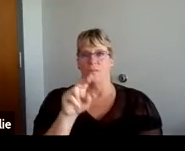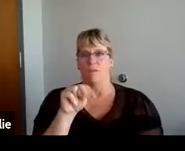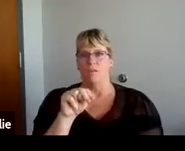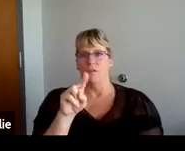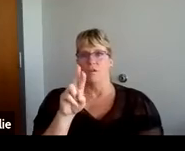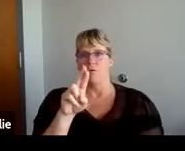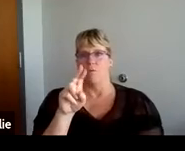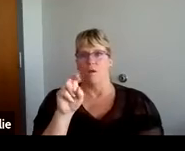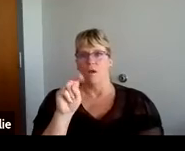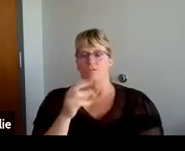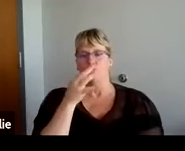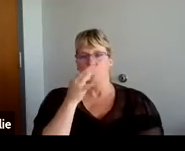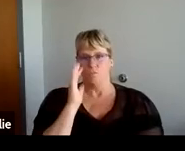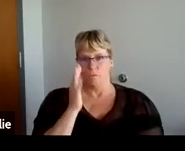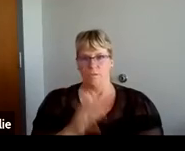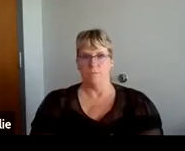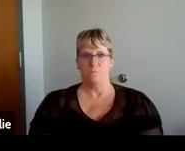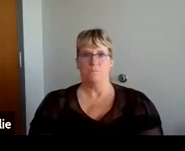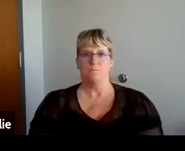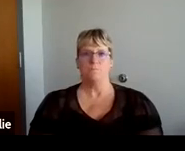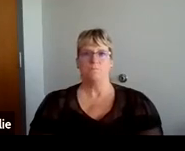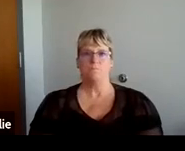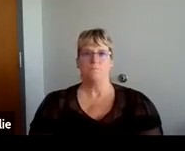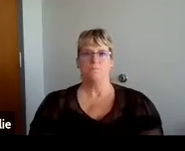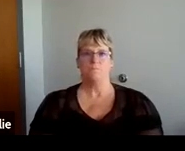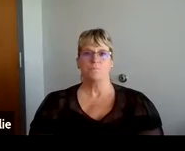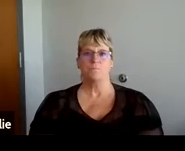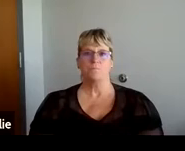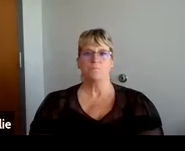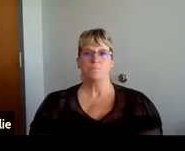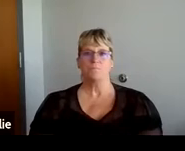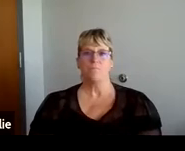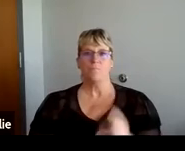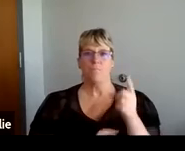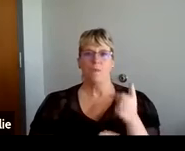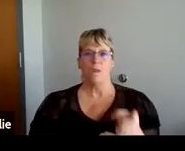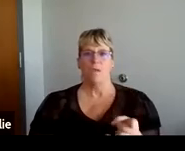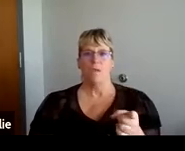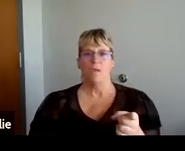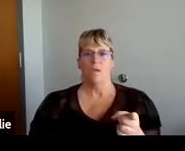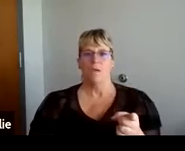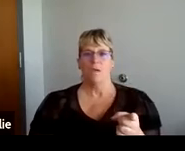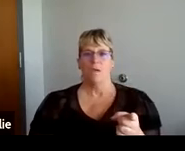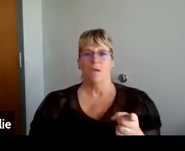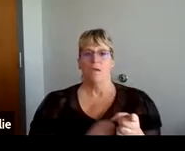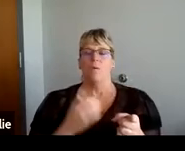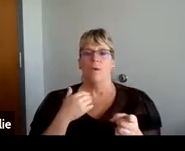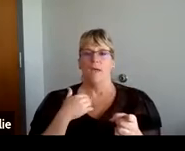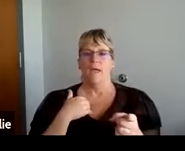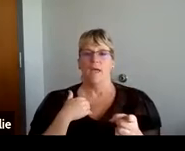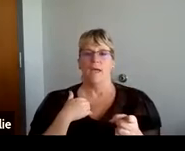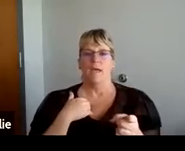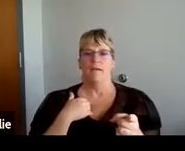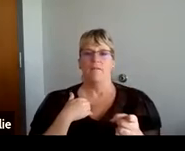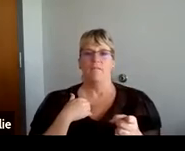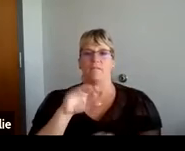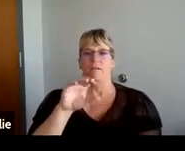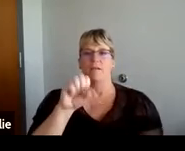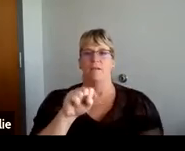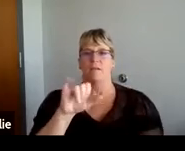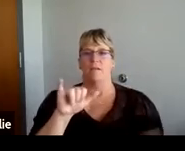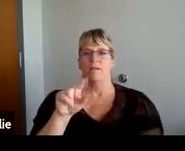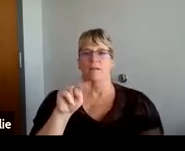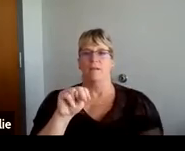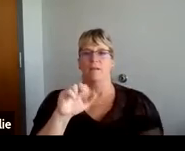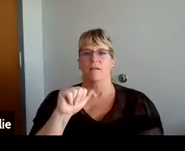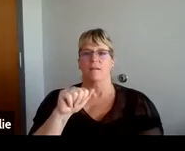moment. So what we do have with our brain is a lot of what we call synaptic plasticity. We